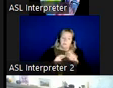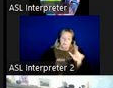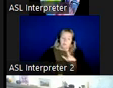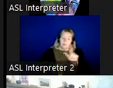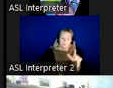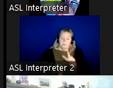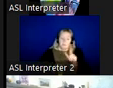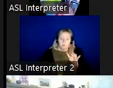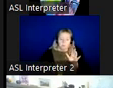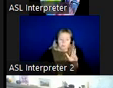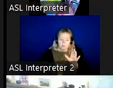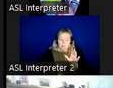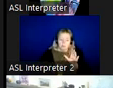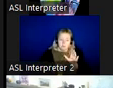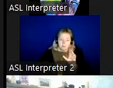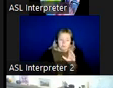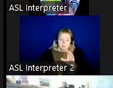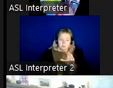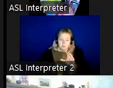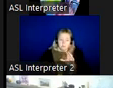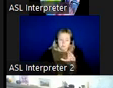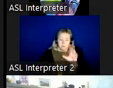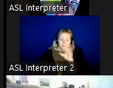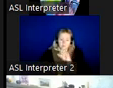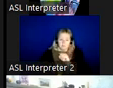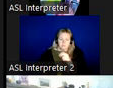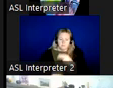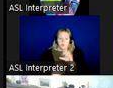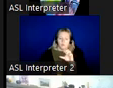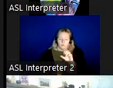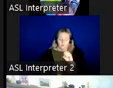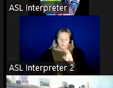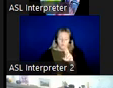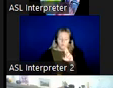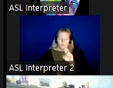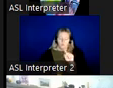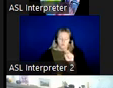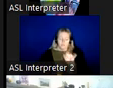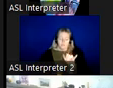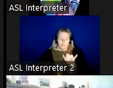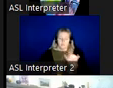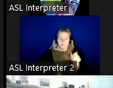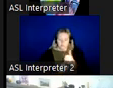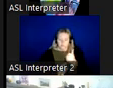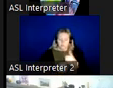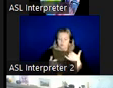Crocker, who's recently on maternity leave. She's been a great help, as well as my